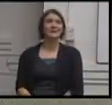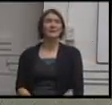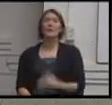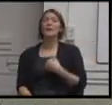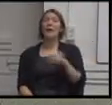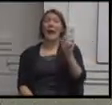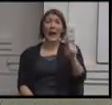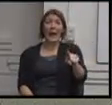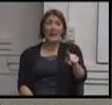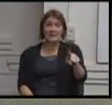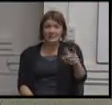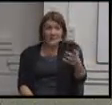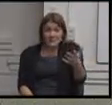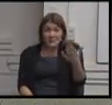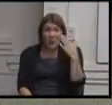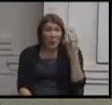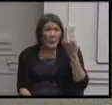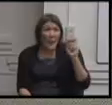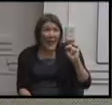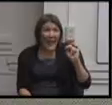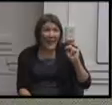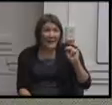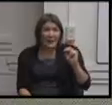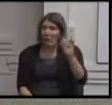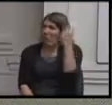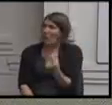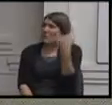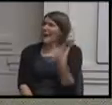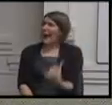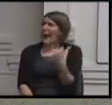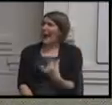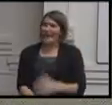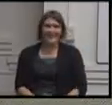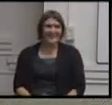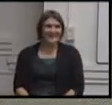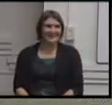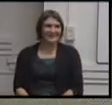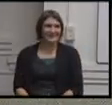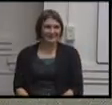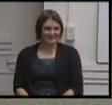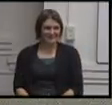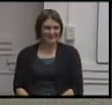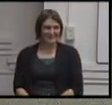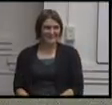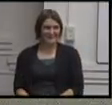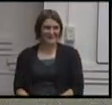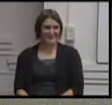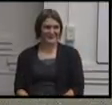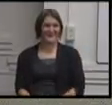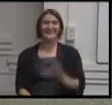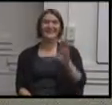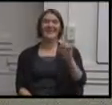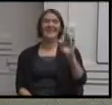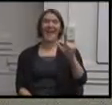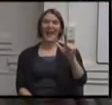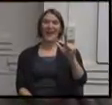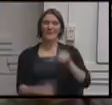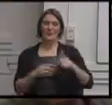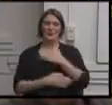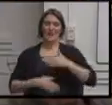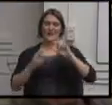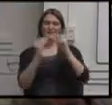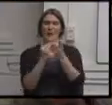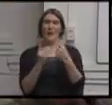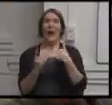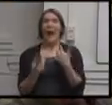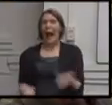specific date. So Right. Carol, can you? she was going to give it to us ASAP. Got it in her pocket. I wish I had it in my back pocket,